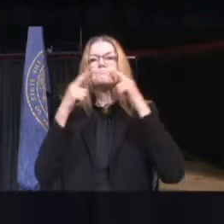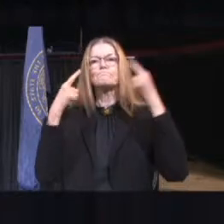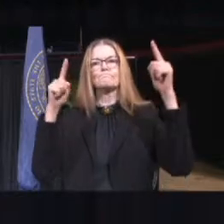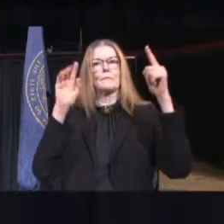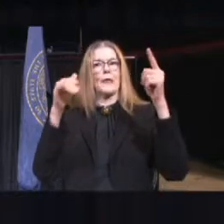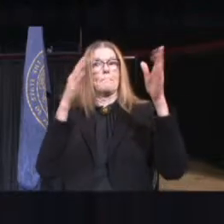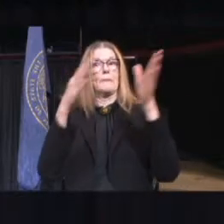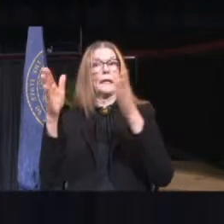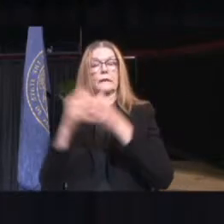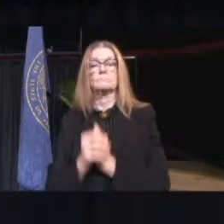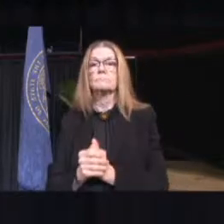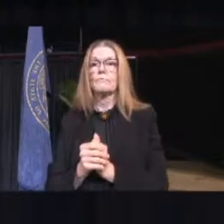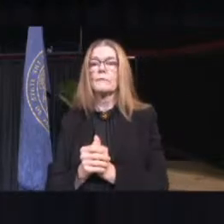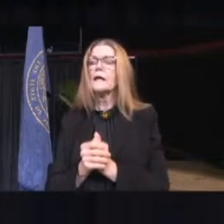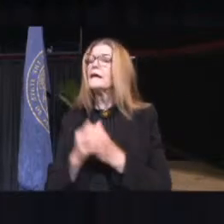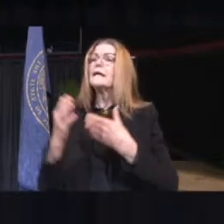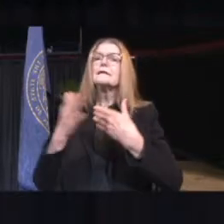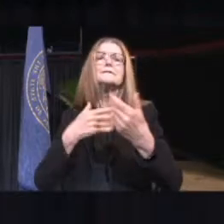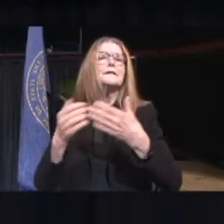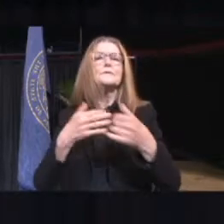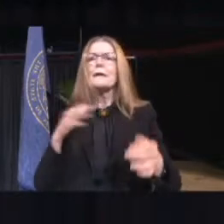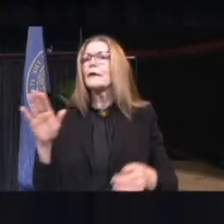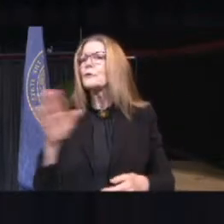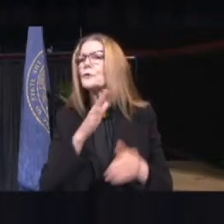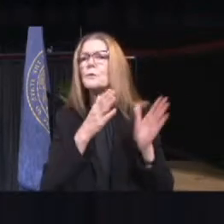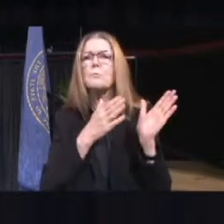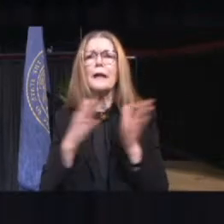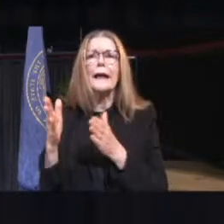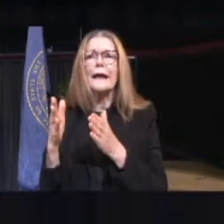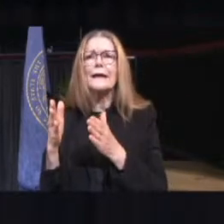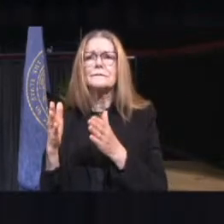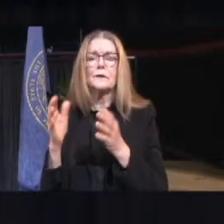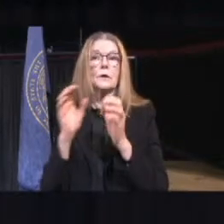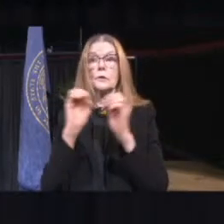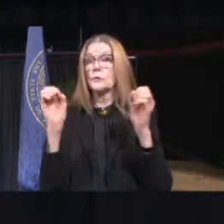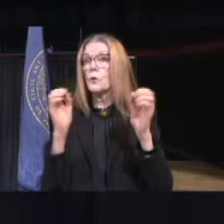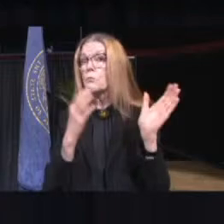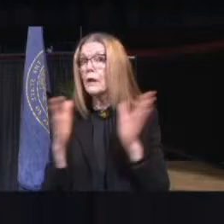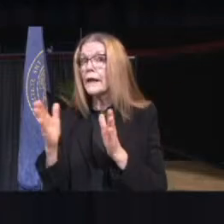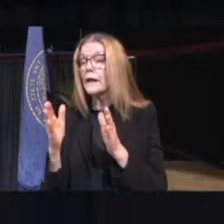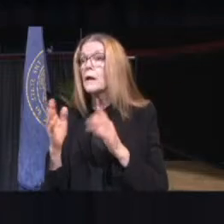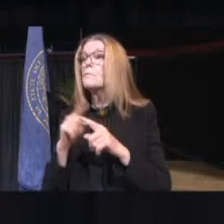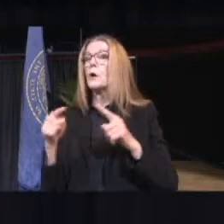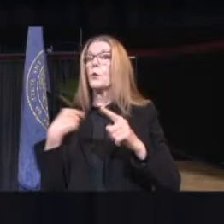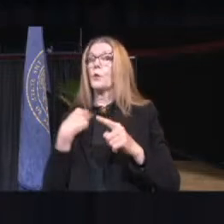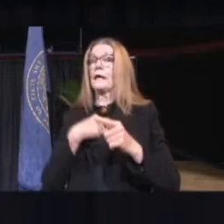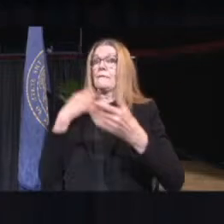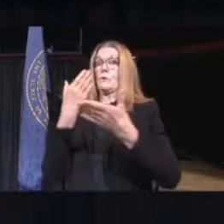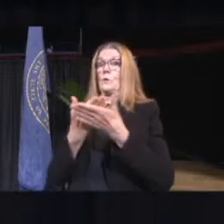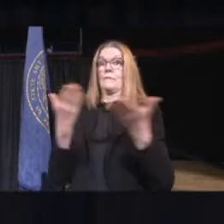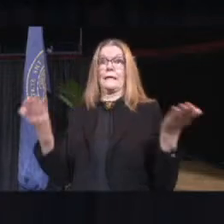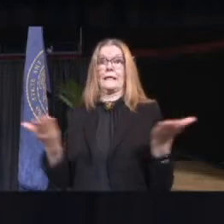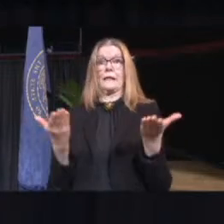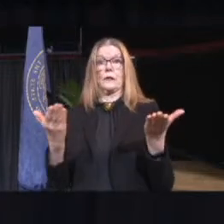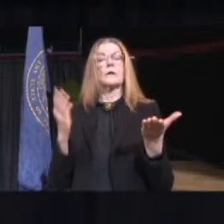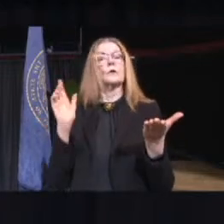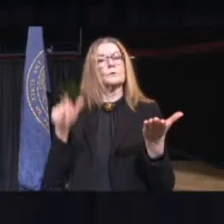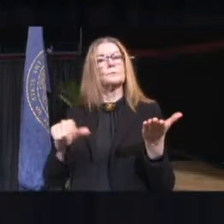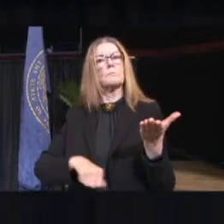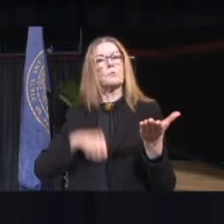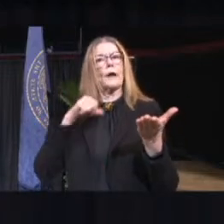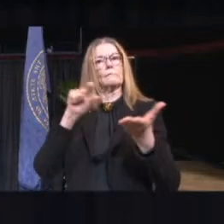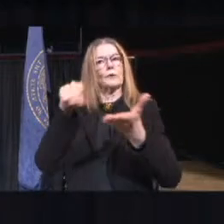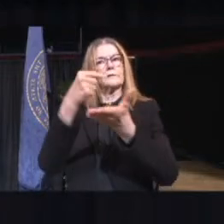Regardless of our plan coming in or lack of one, we can be proud that we've made it to this milestone. As the class